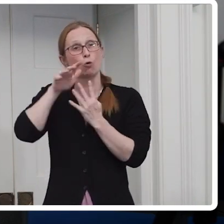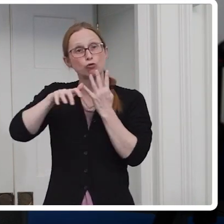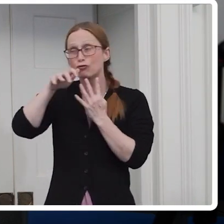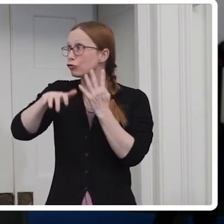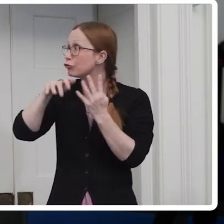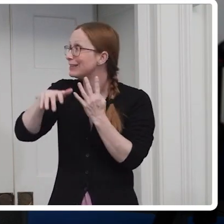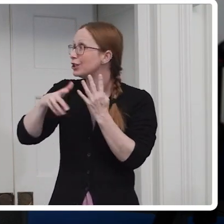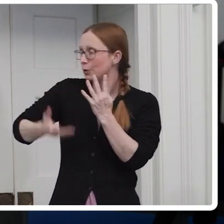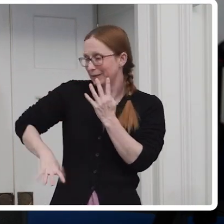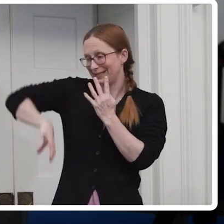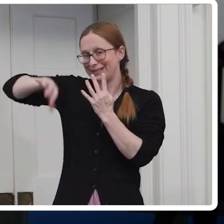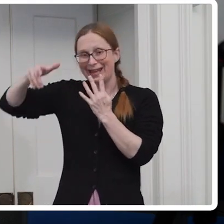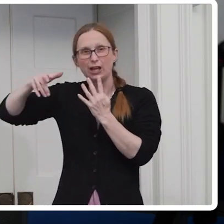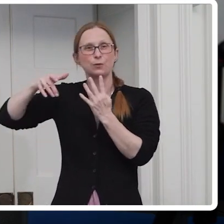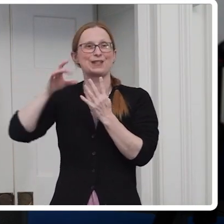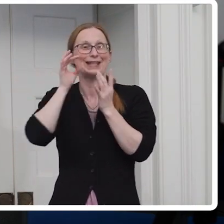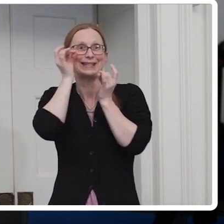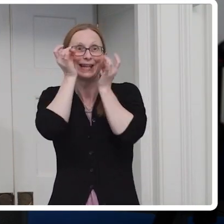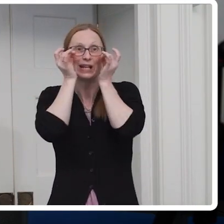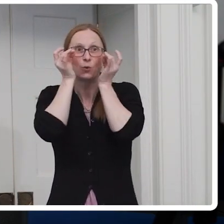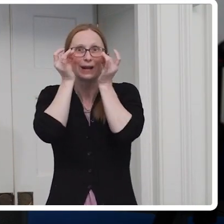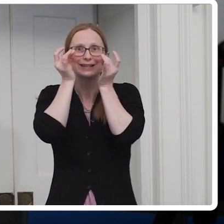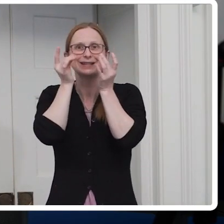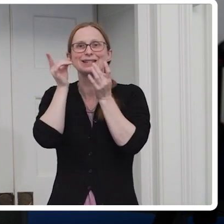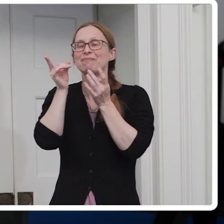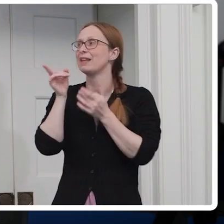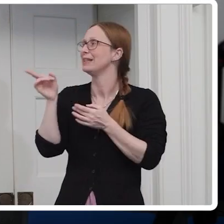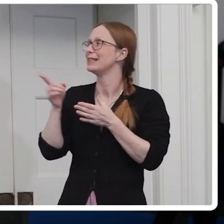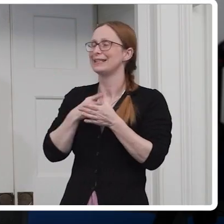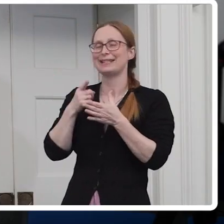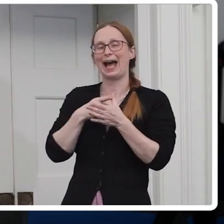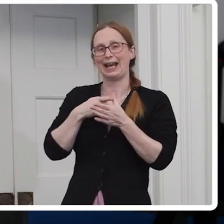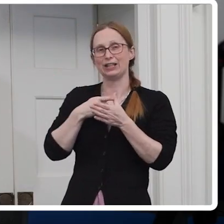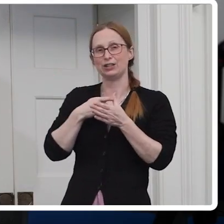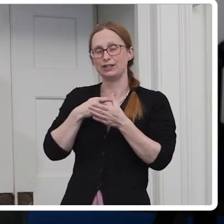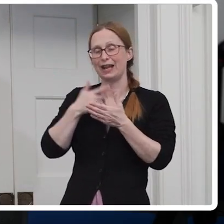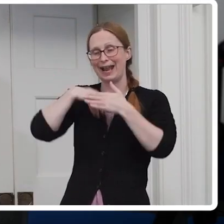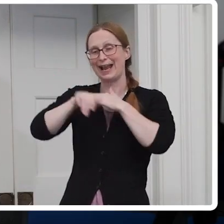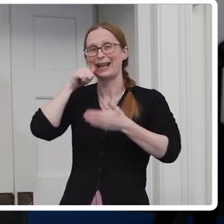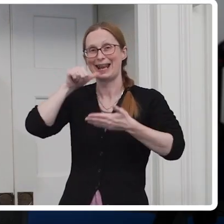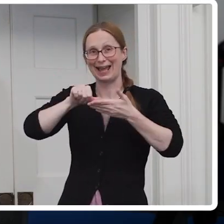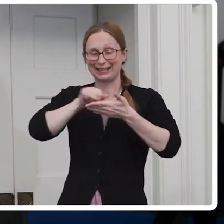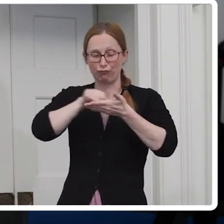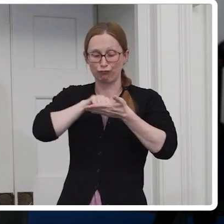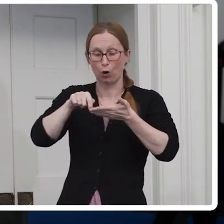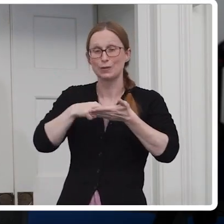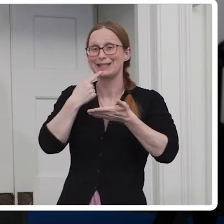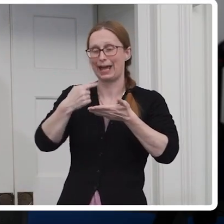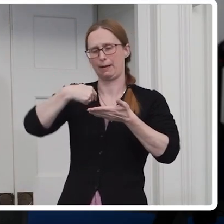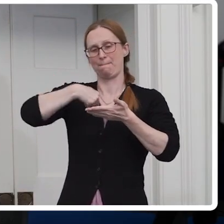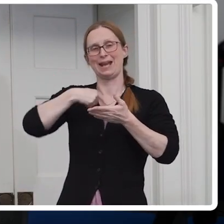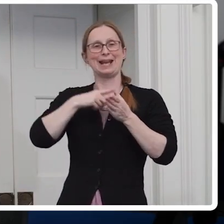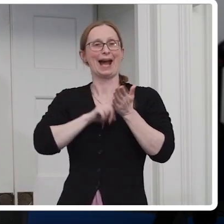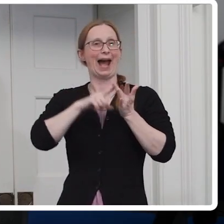4 creatures with distinctive tails and sequins for eyes. And Allen writes about this in a letter. She says, "I am